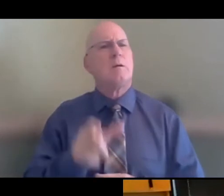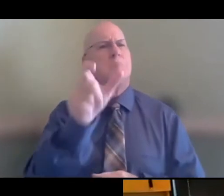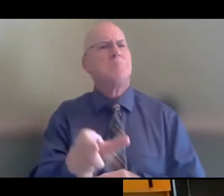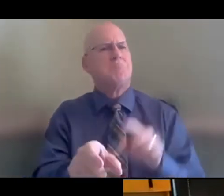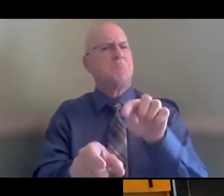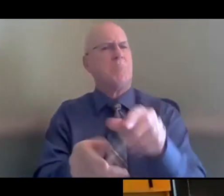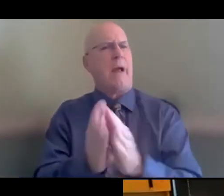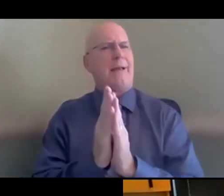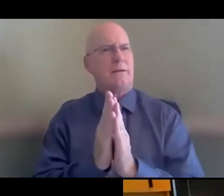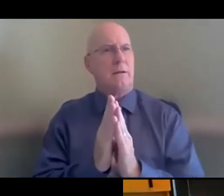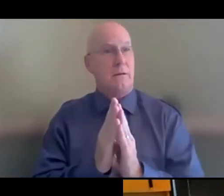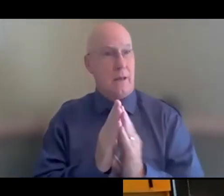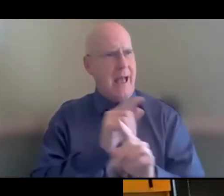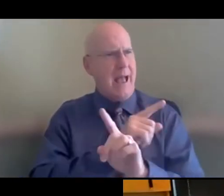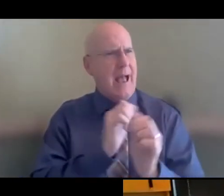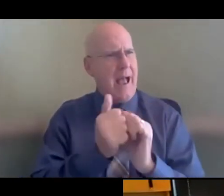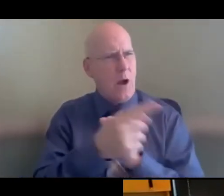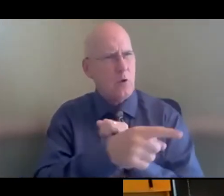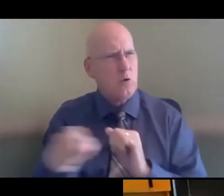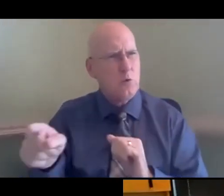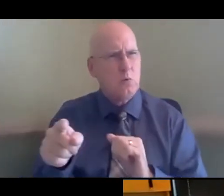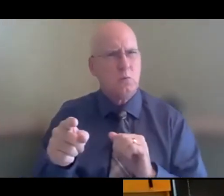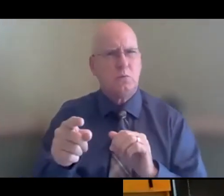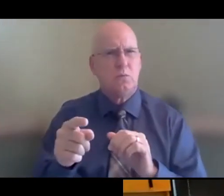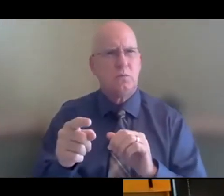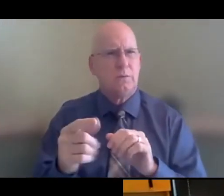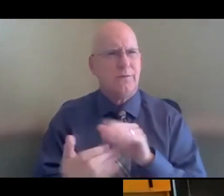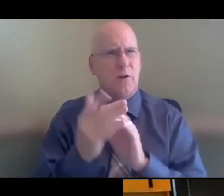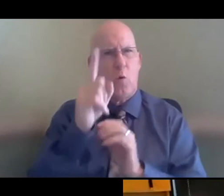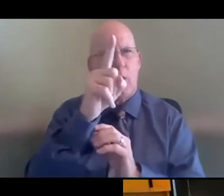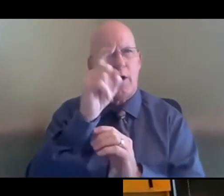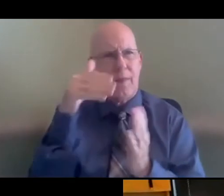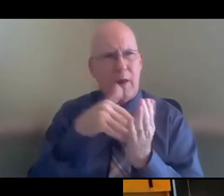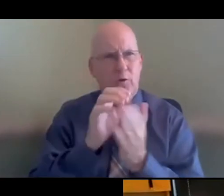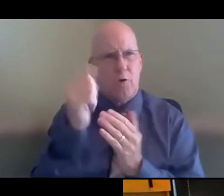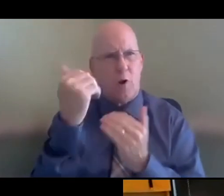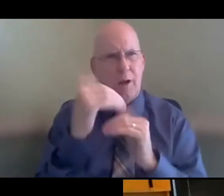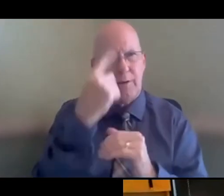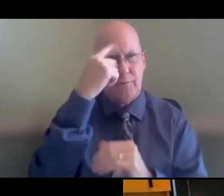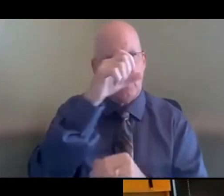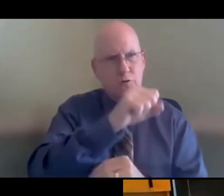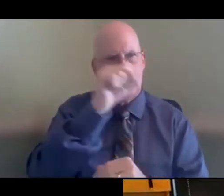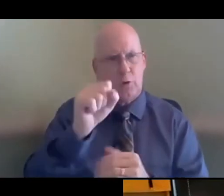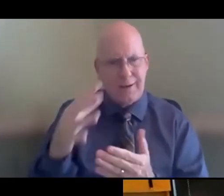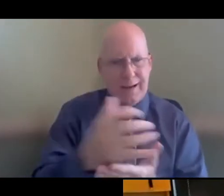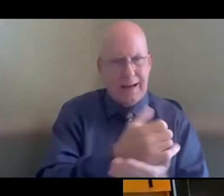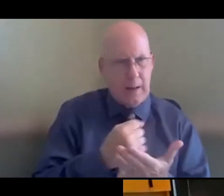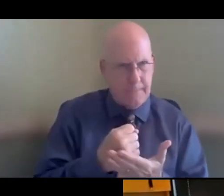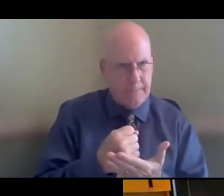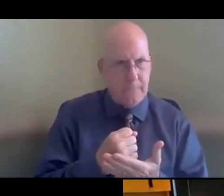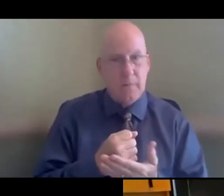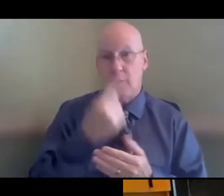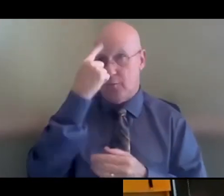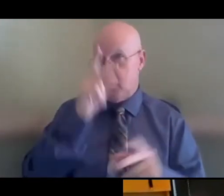asking, have you all come up against the $100,000 limit for Social Security income? For those